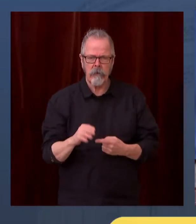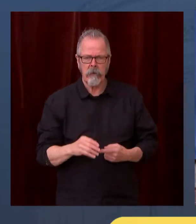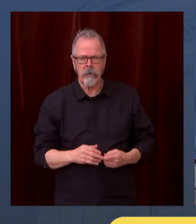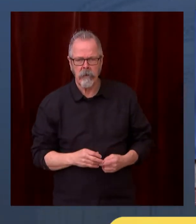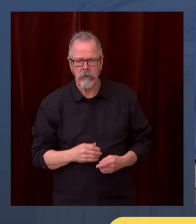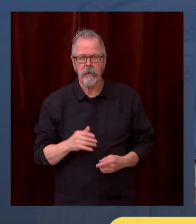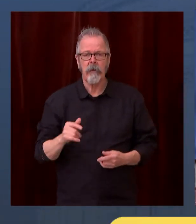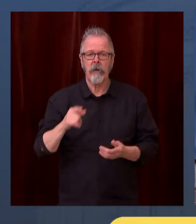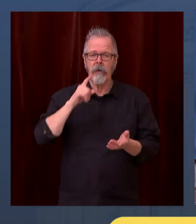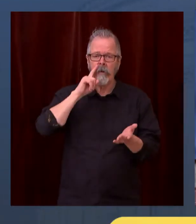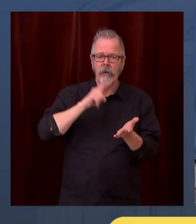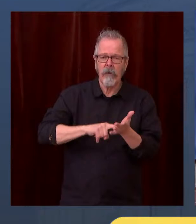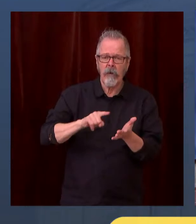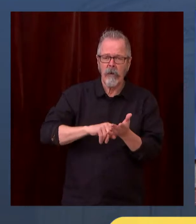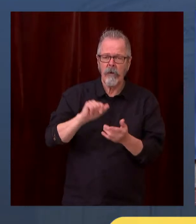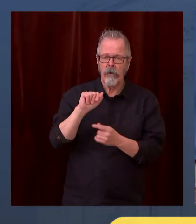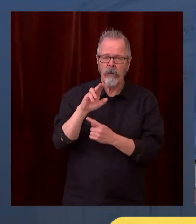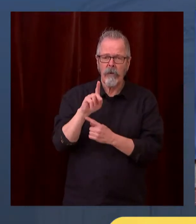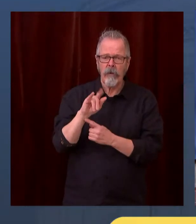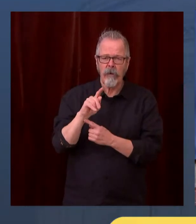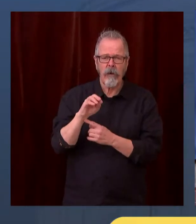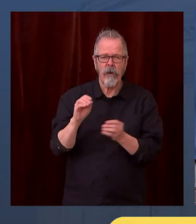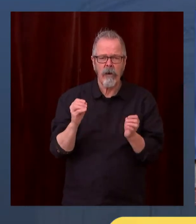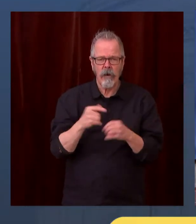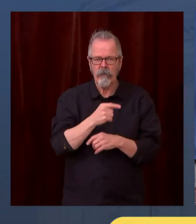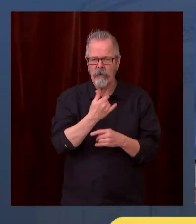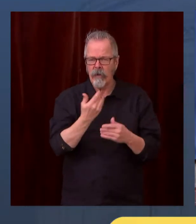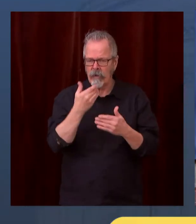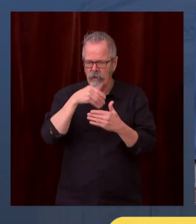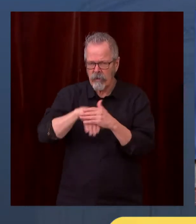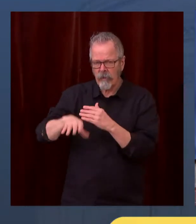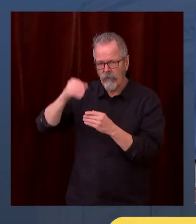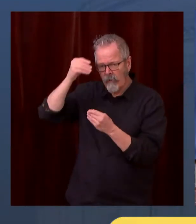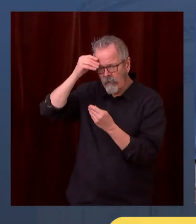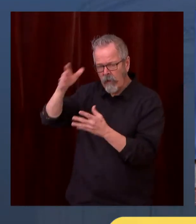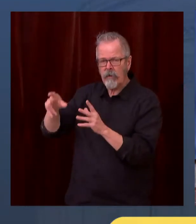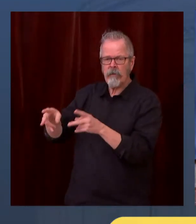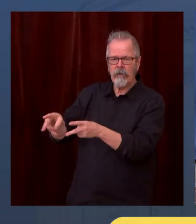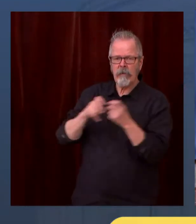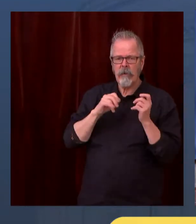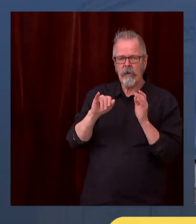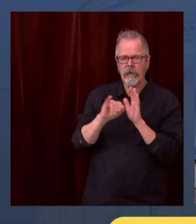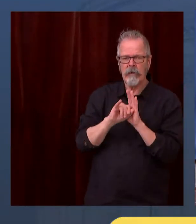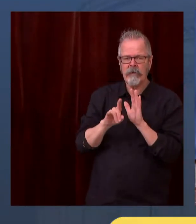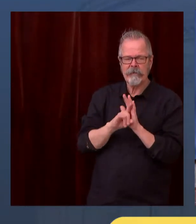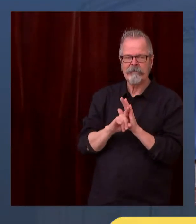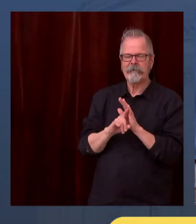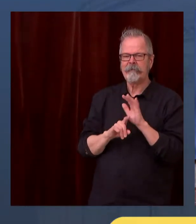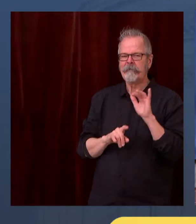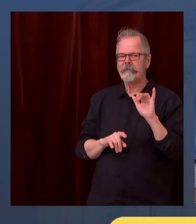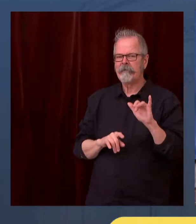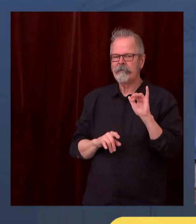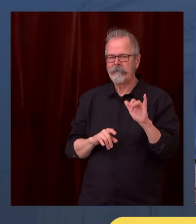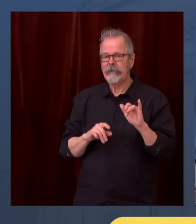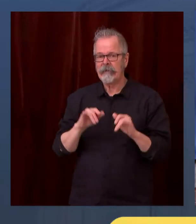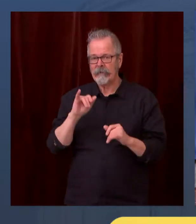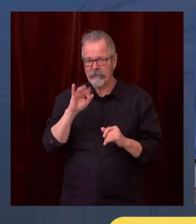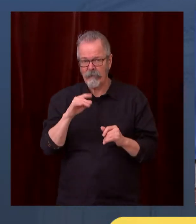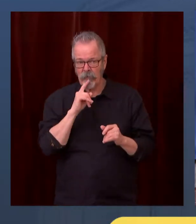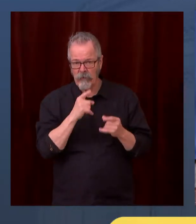If you are concerned about that, and if you want to take proactive steps in response to any potential identity